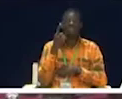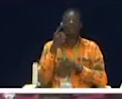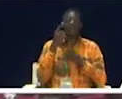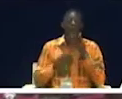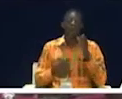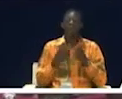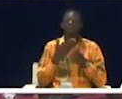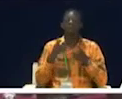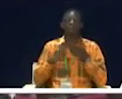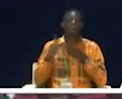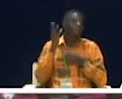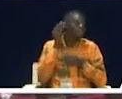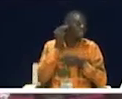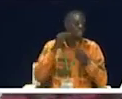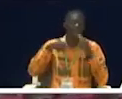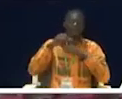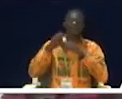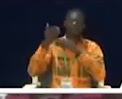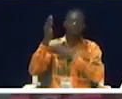about God.